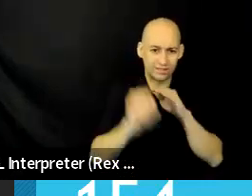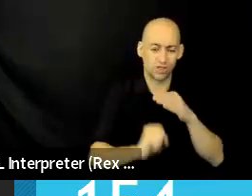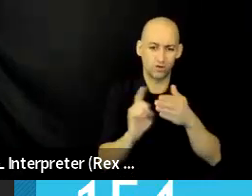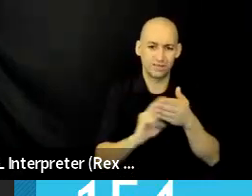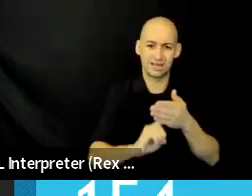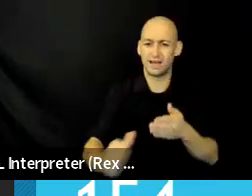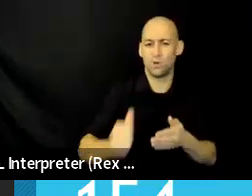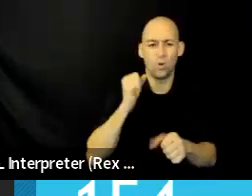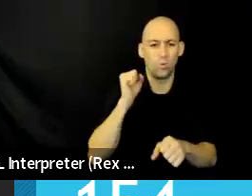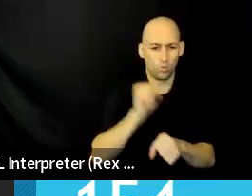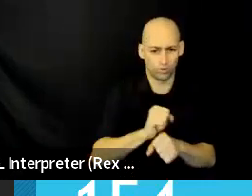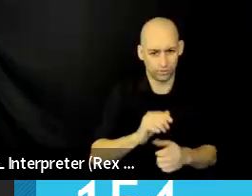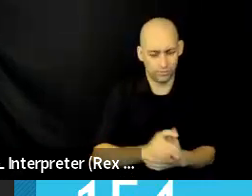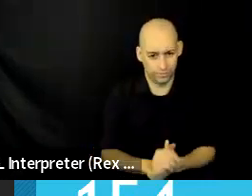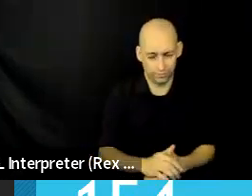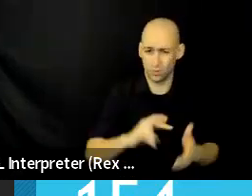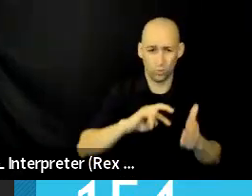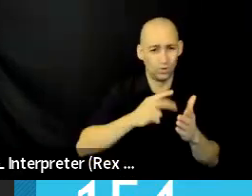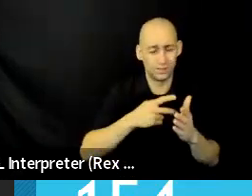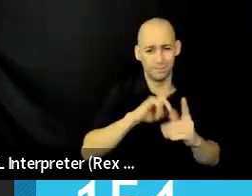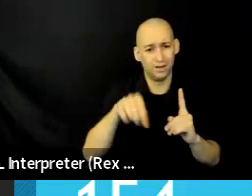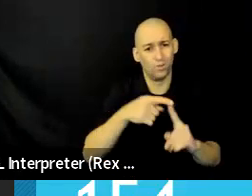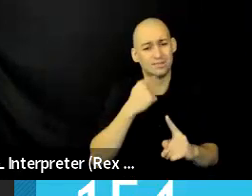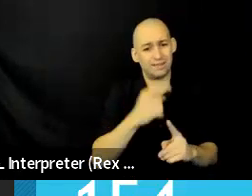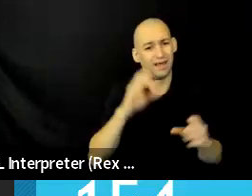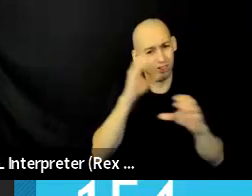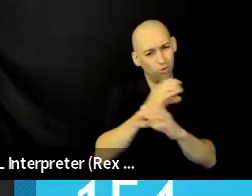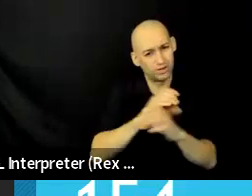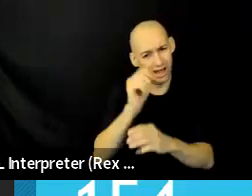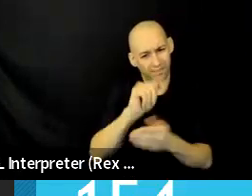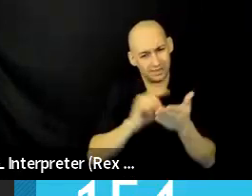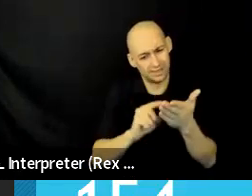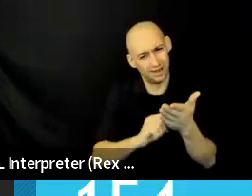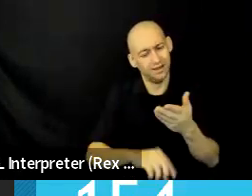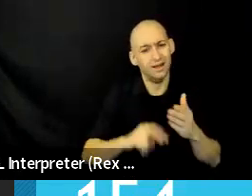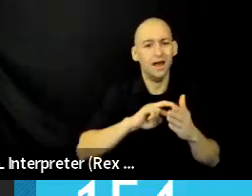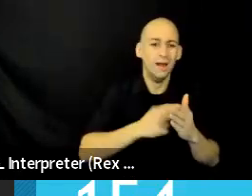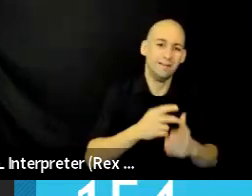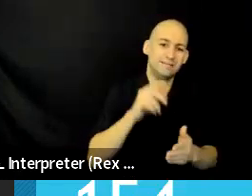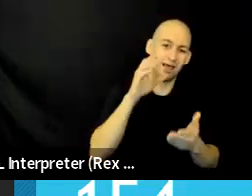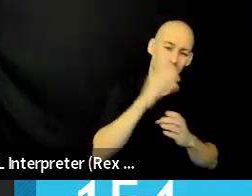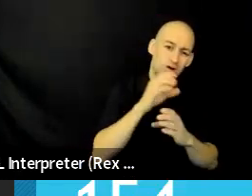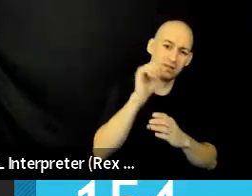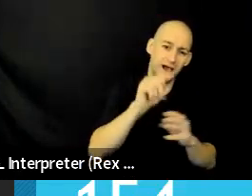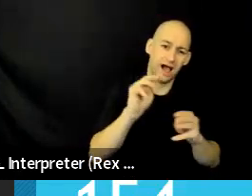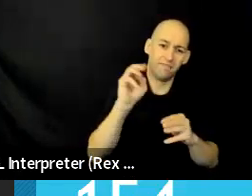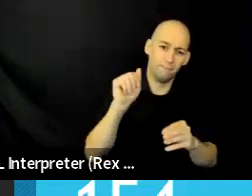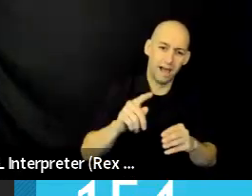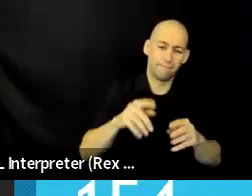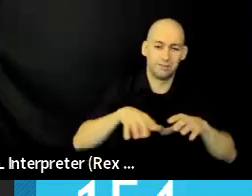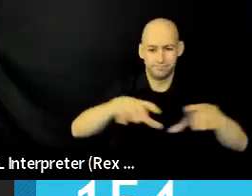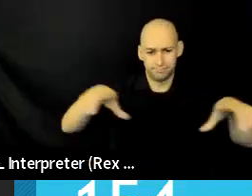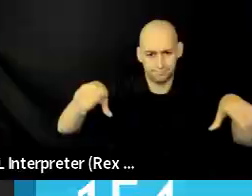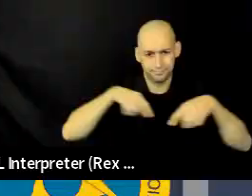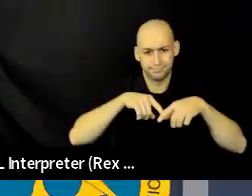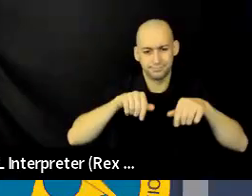doesn't work. What does it mean when they say they looked at the design? It means they looked at a map, at an aerial map, and they